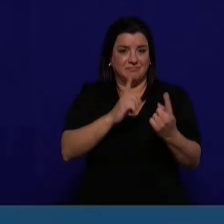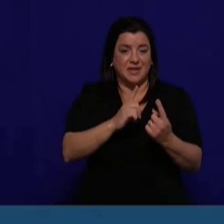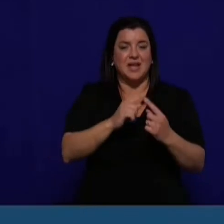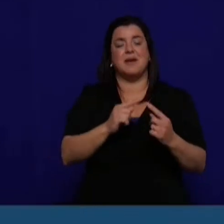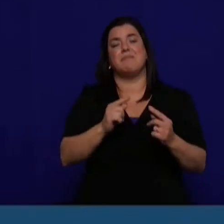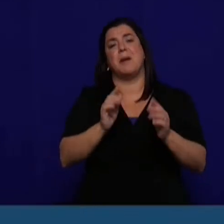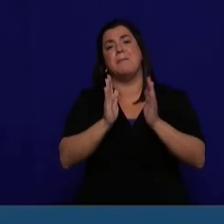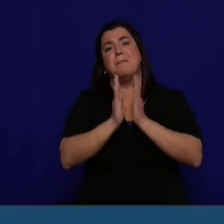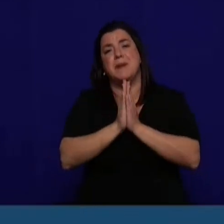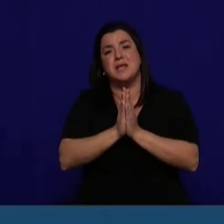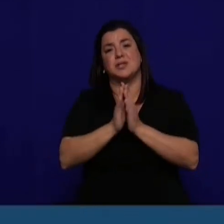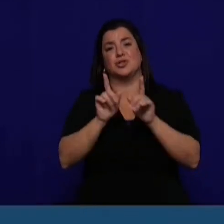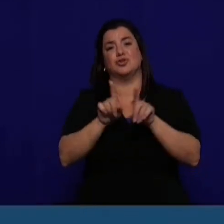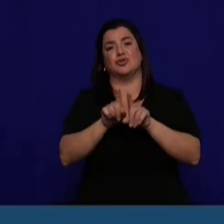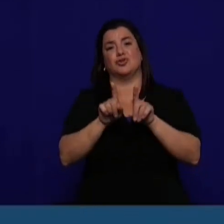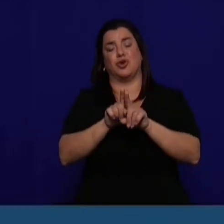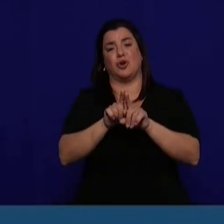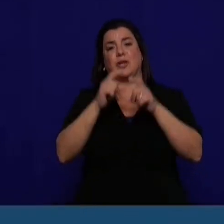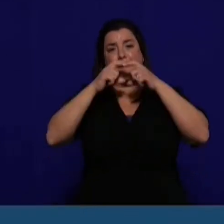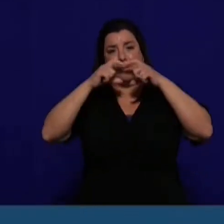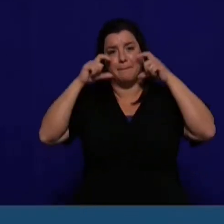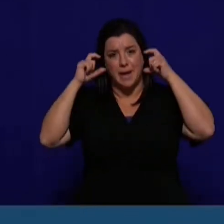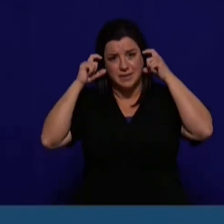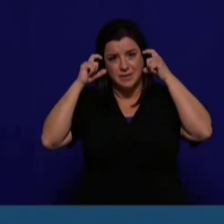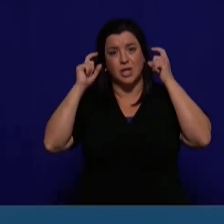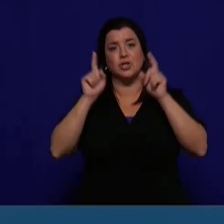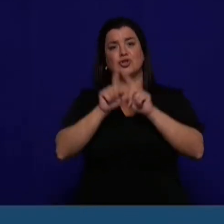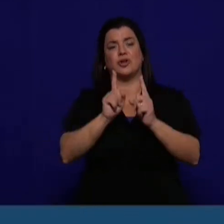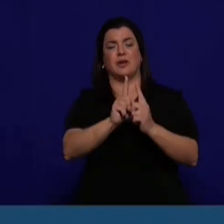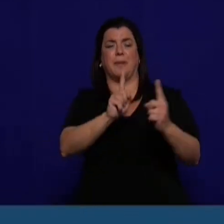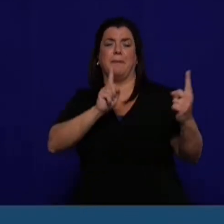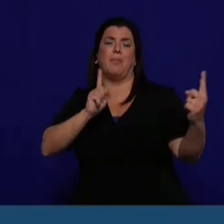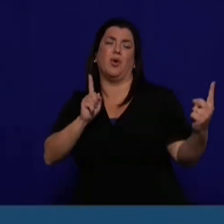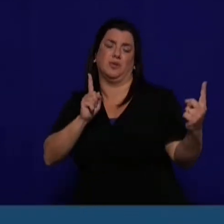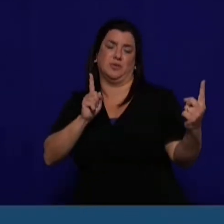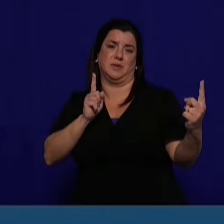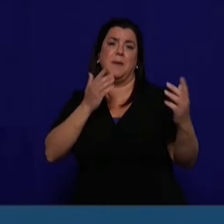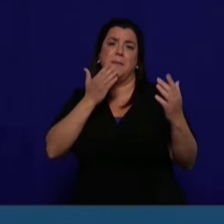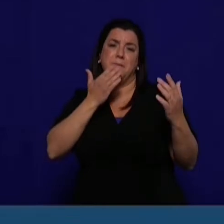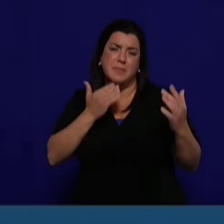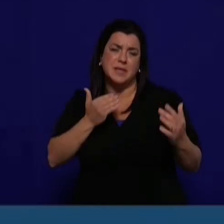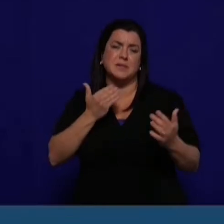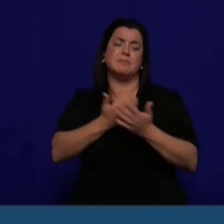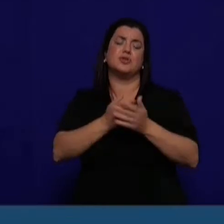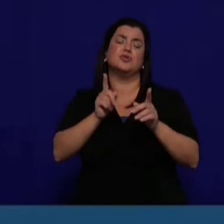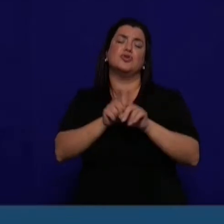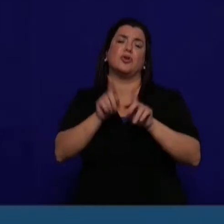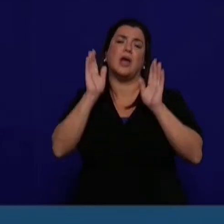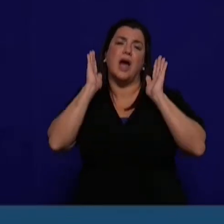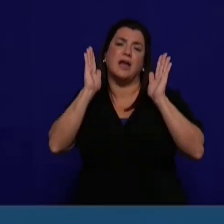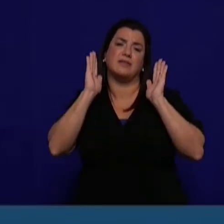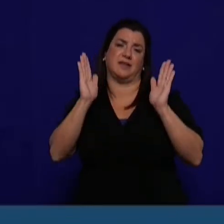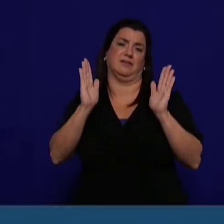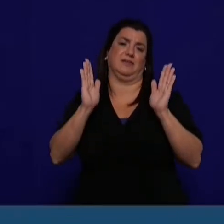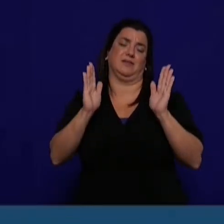rridu nżuruhom billi nilbsu il-maskli nżommu distanza ħalli bekk aħna nibqgħu dejjem nisegwu r-regoli.